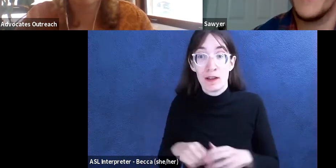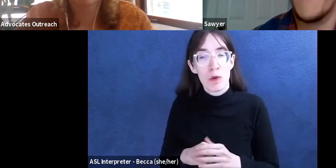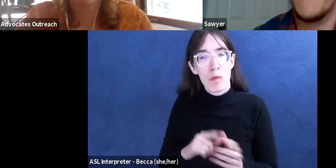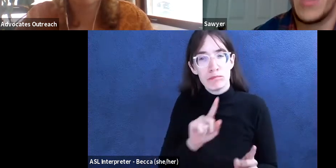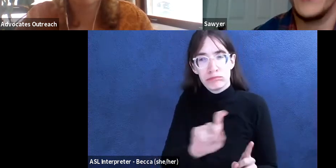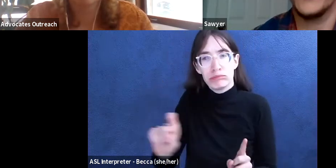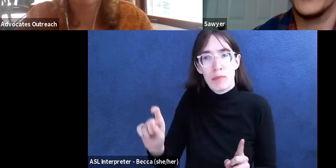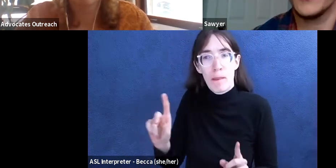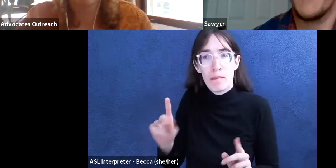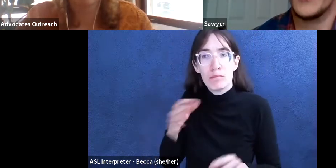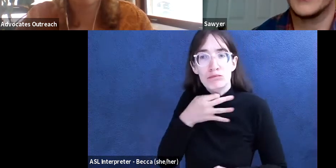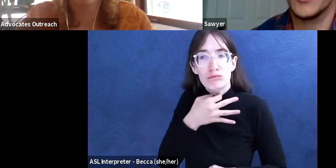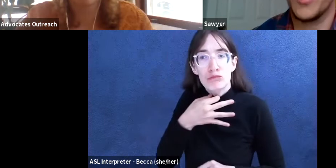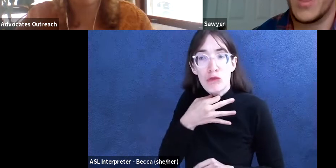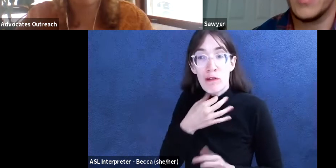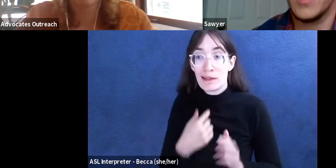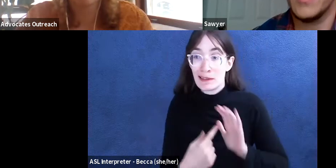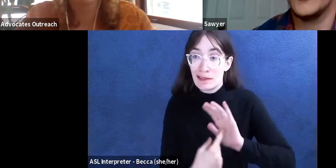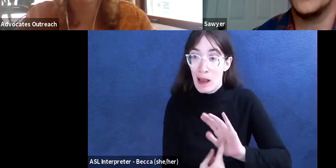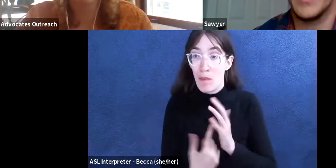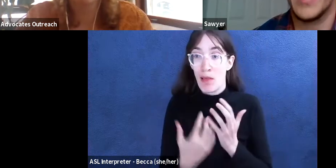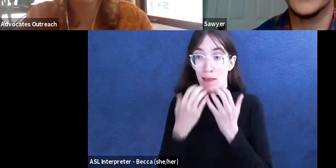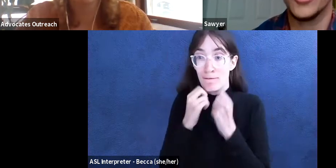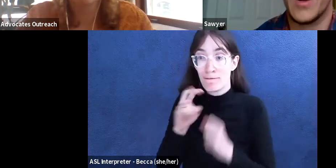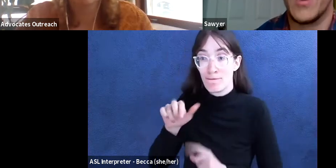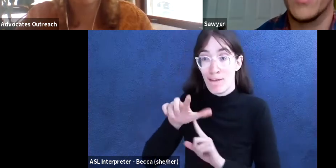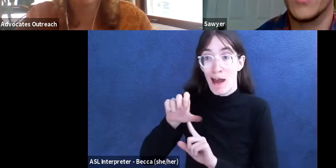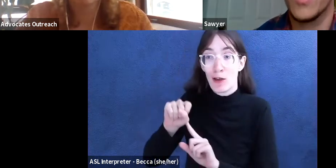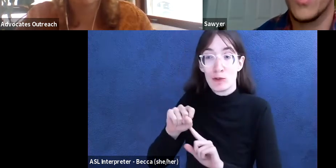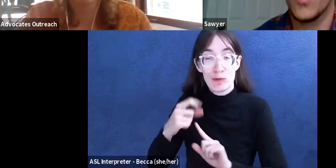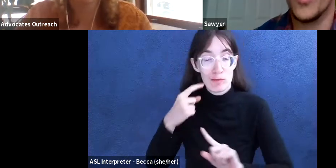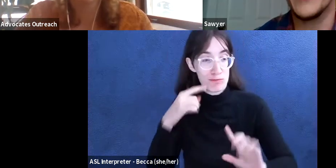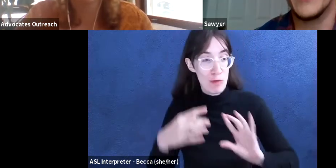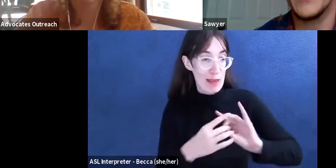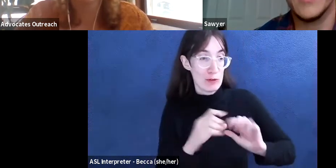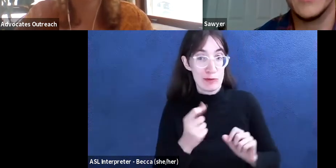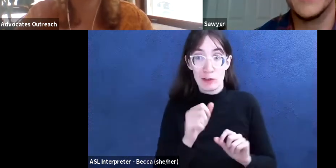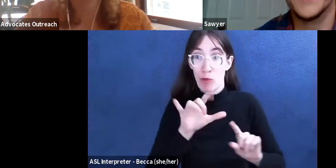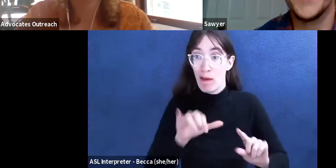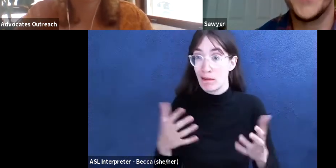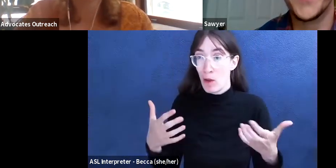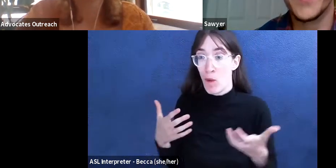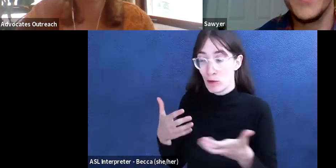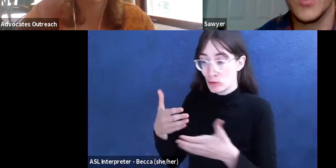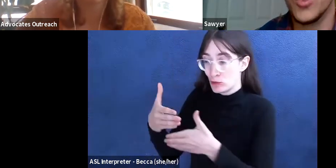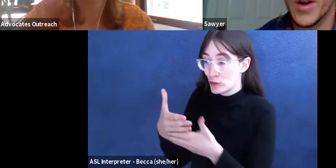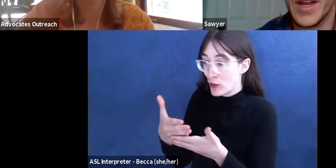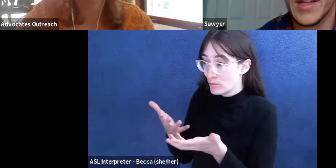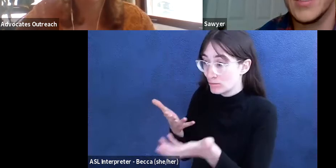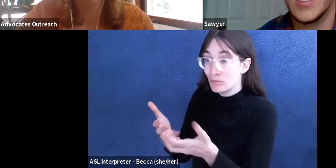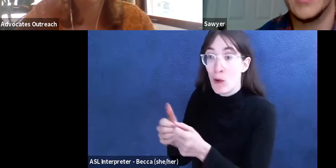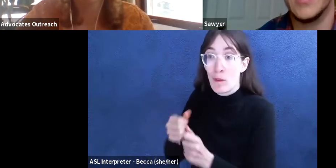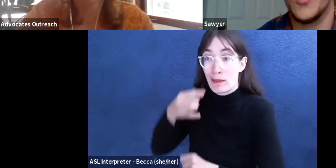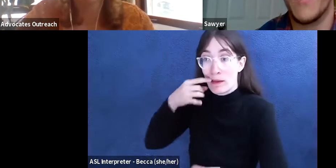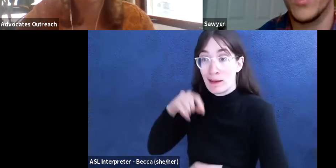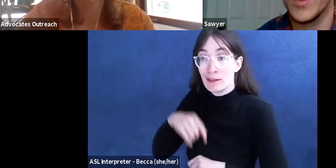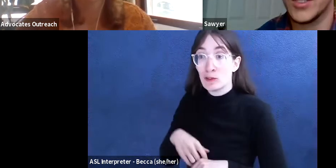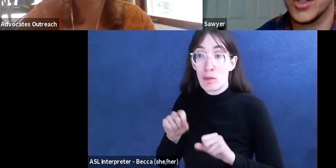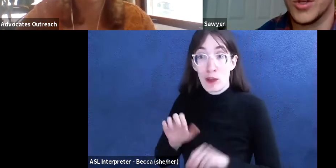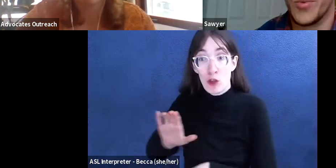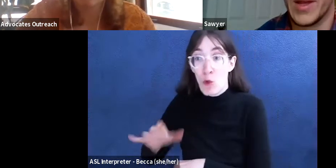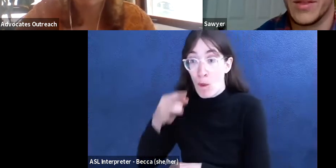if we're thinking about like, okay, how can we teach kids about these things and how can we engage in conversation, it's